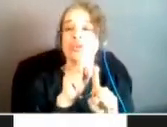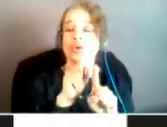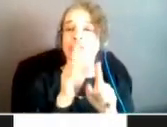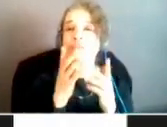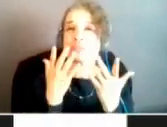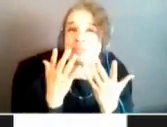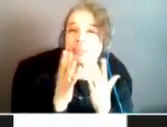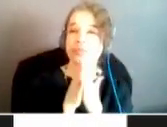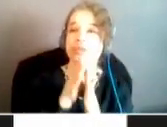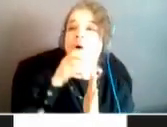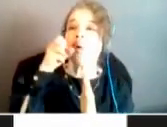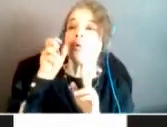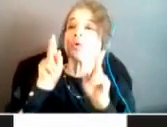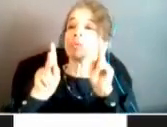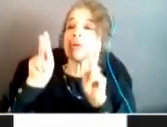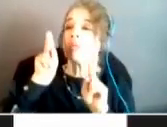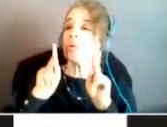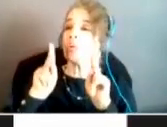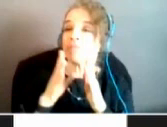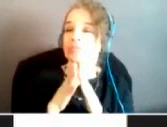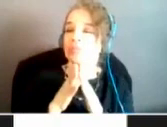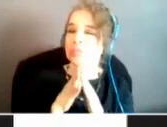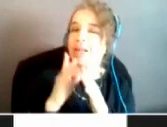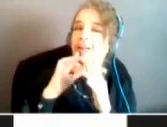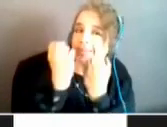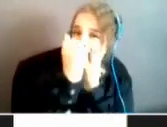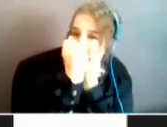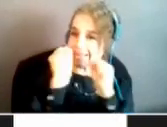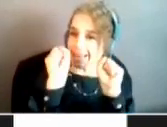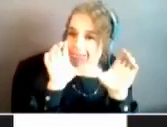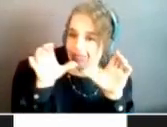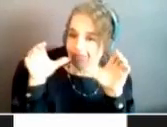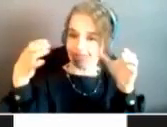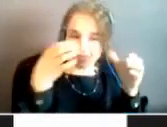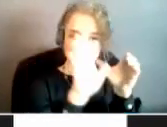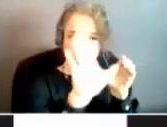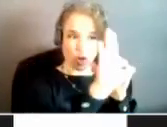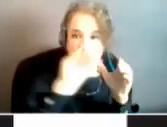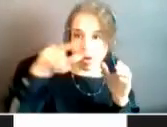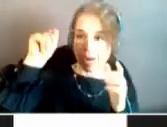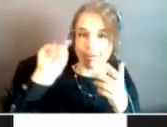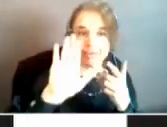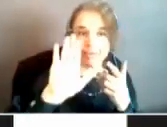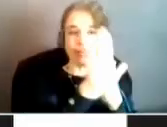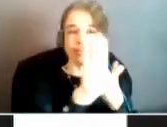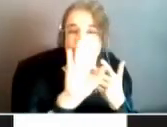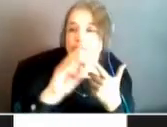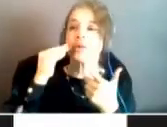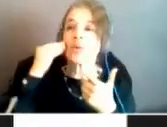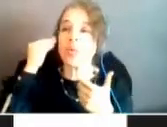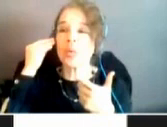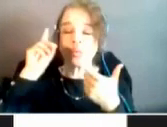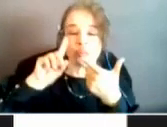know, older people are safe, you know, in their apartments or in their